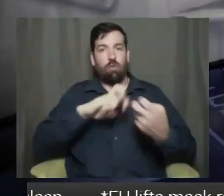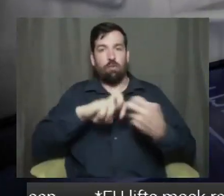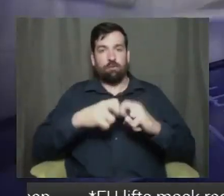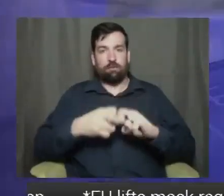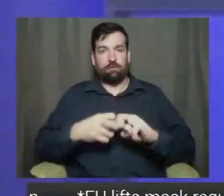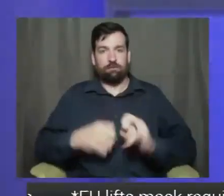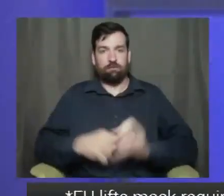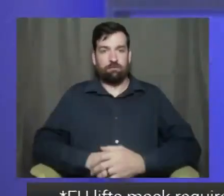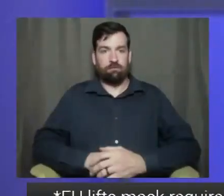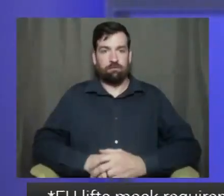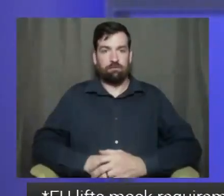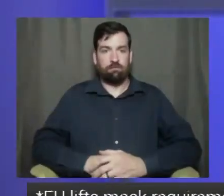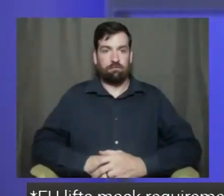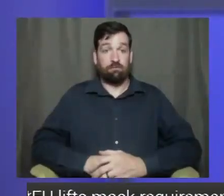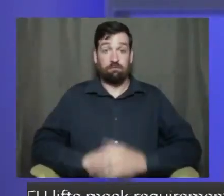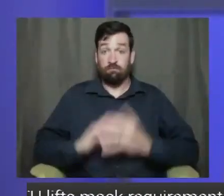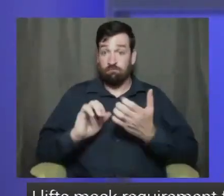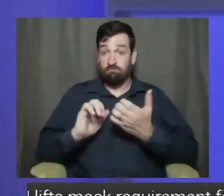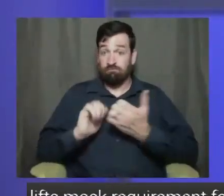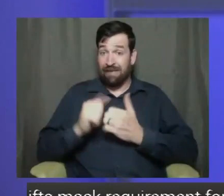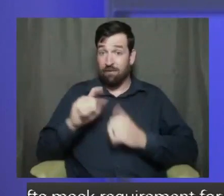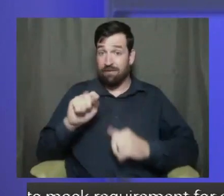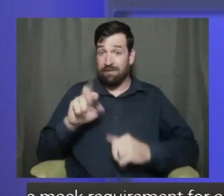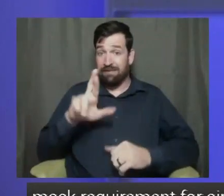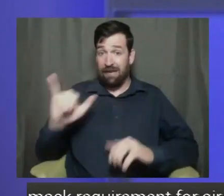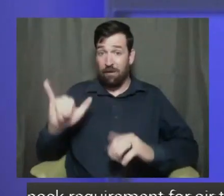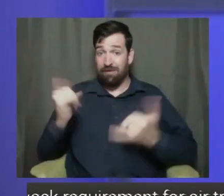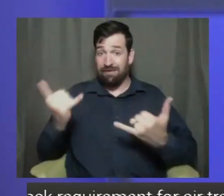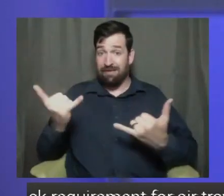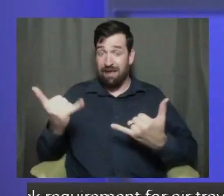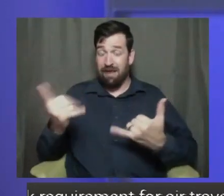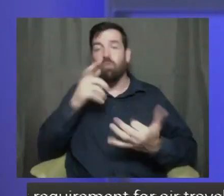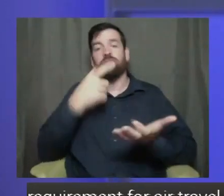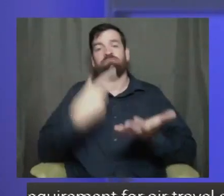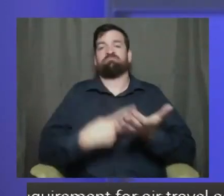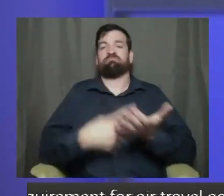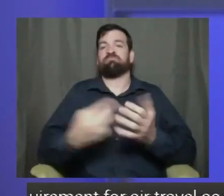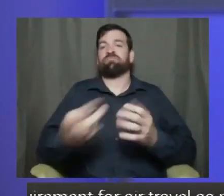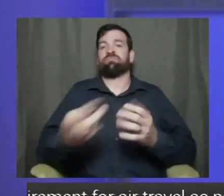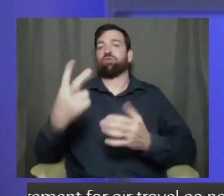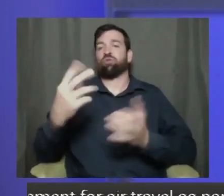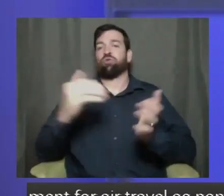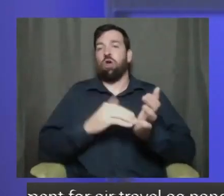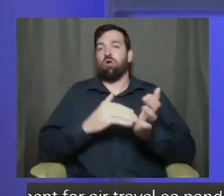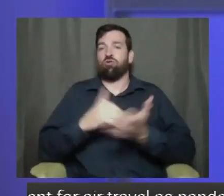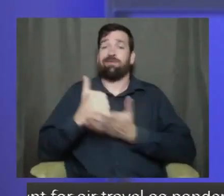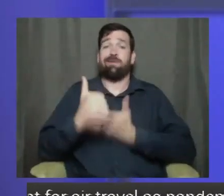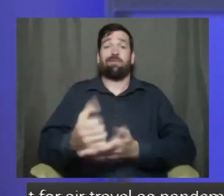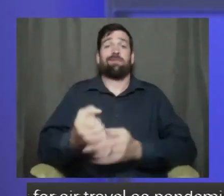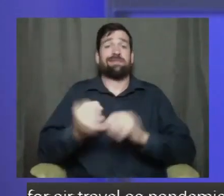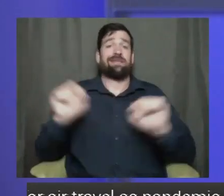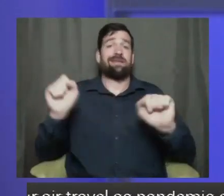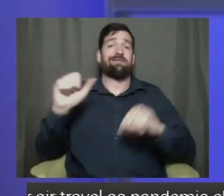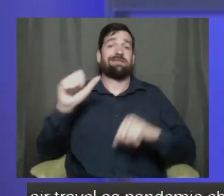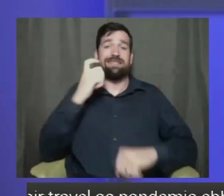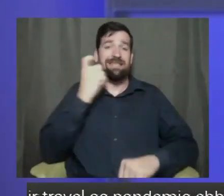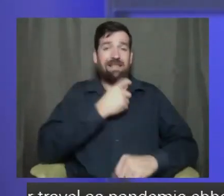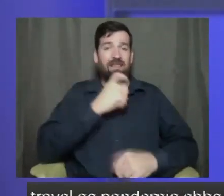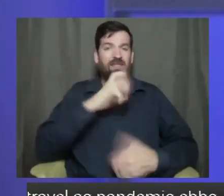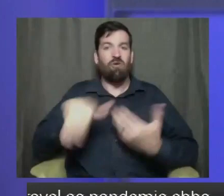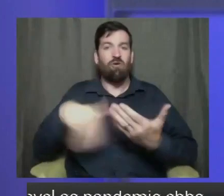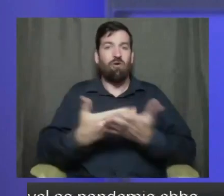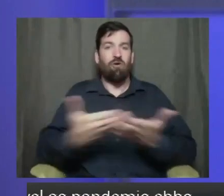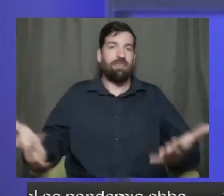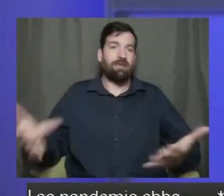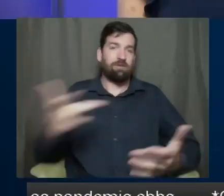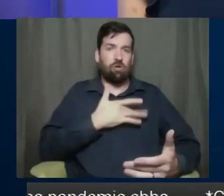So how's Terry doing today? We'll talk with him and those two doctors who helped save his teeth. That's coming up at 10 a.m. on All Things Heart. And Dr. Hawkinson, you had something to